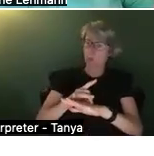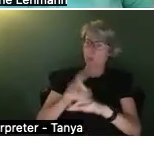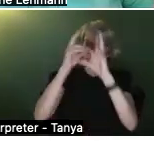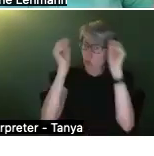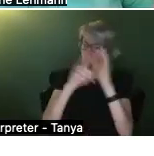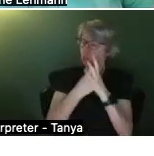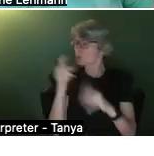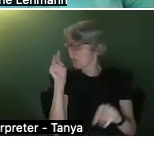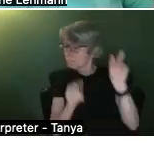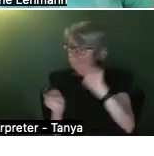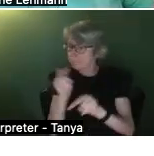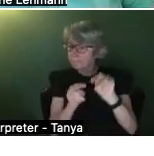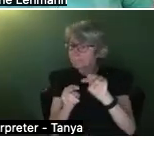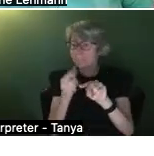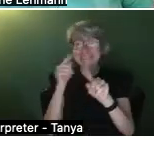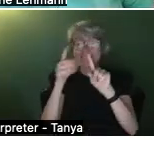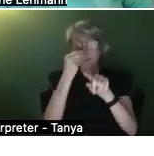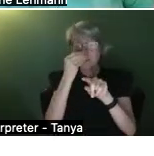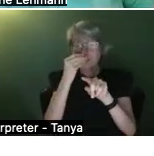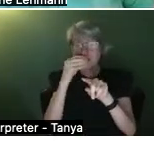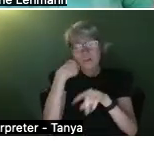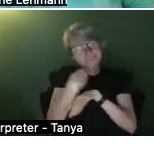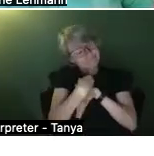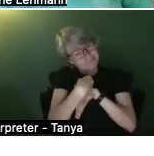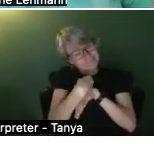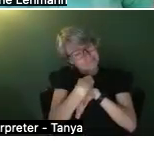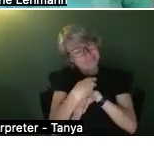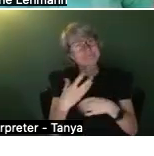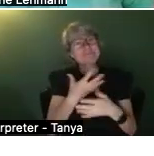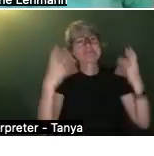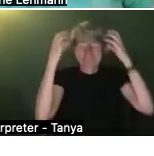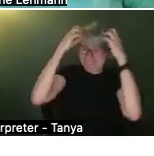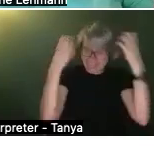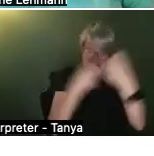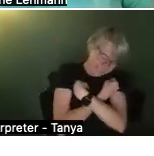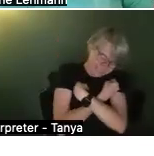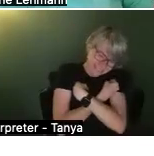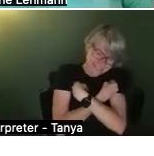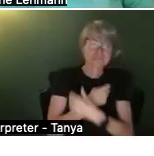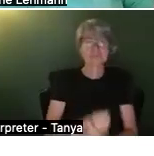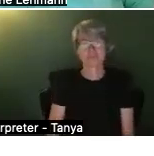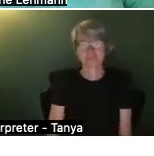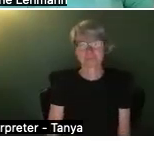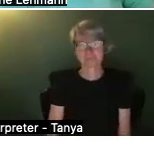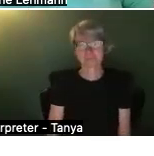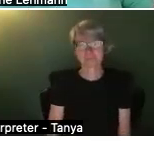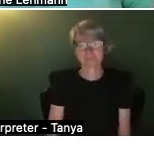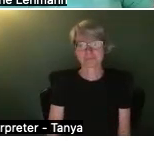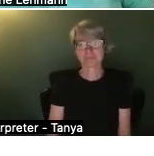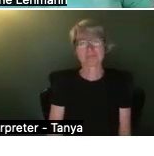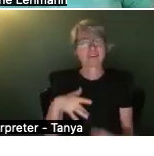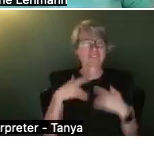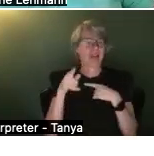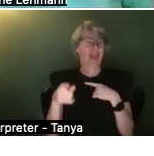and review, and here she is. She always slept on her big Ted like it was a big pillow, and I think it was like he was giving her